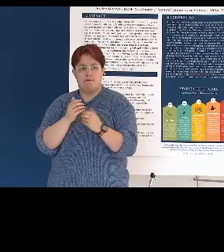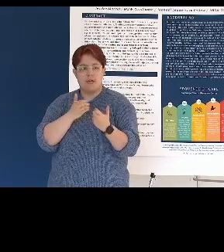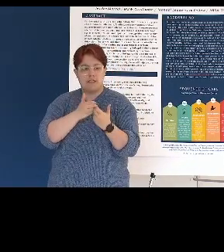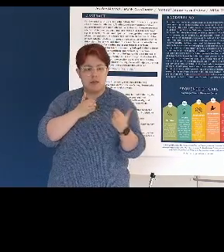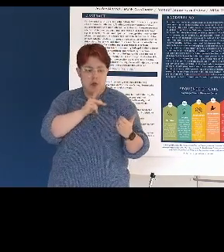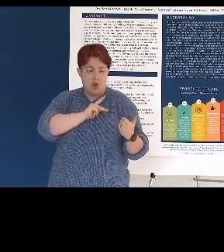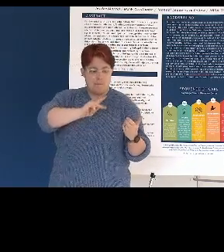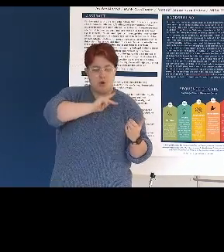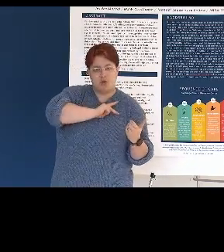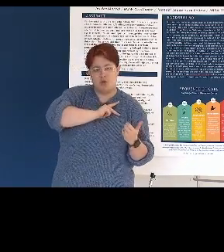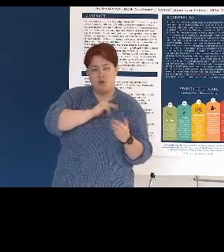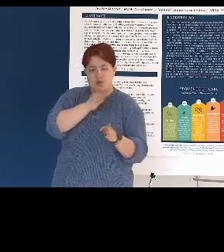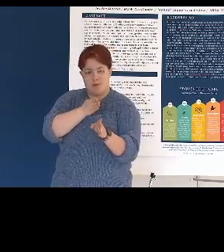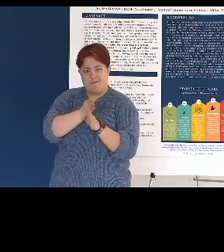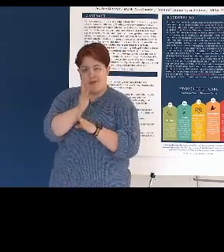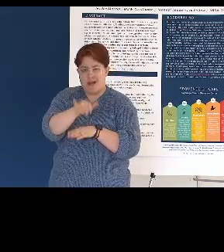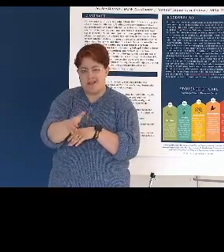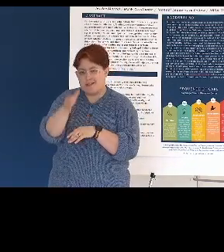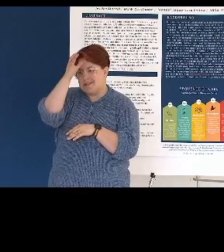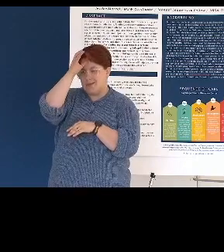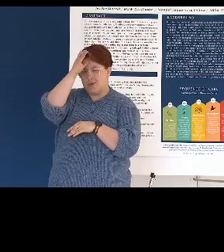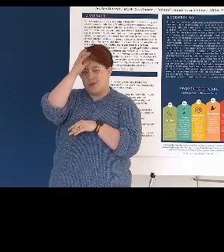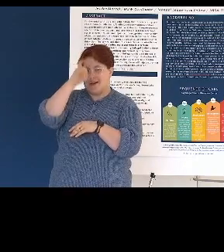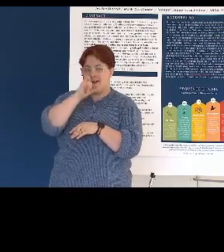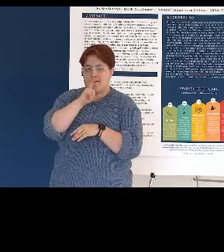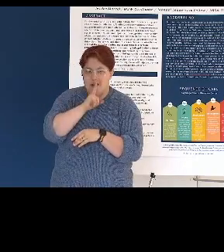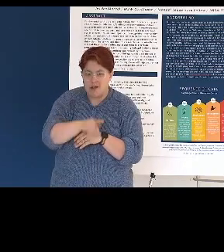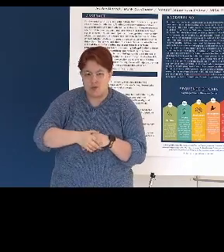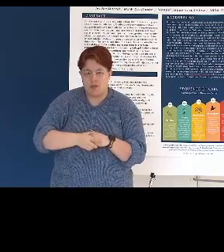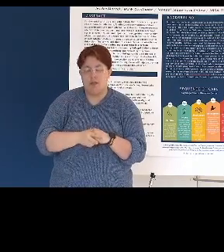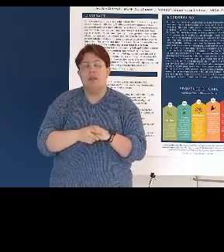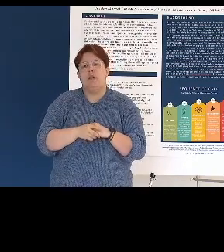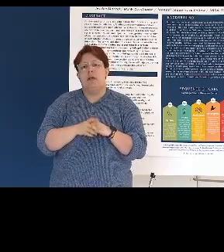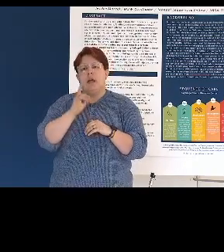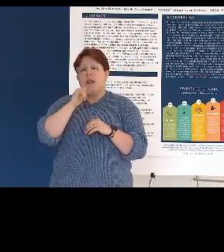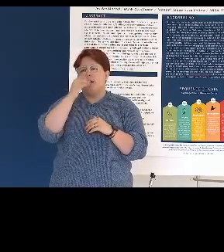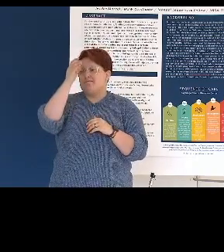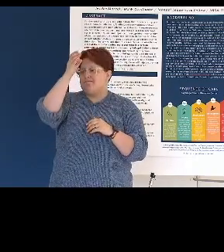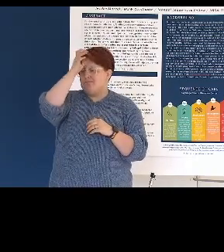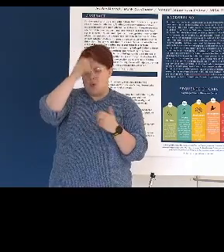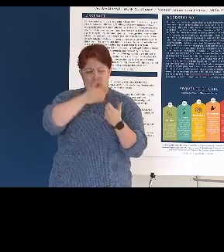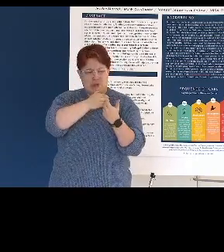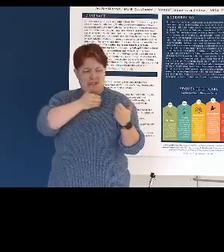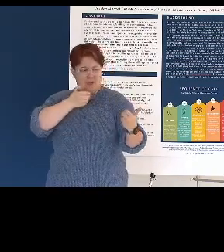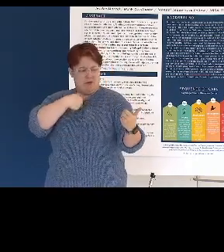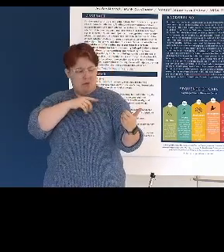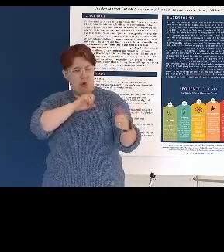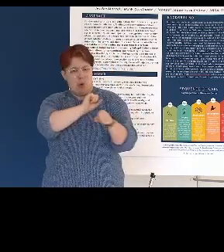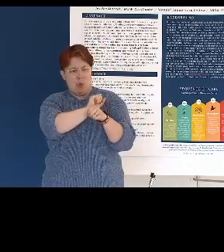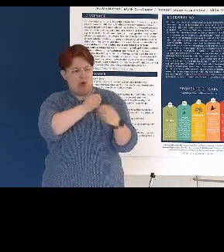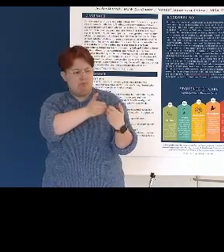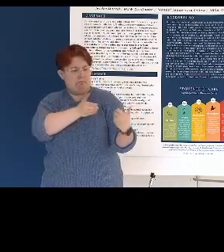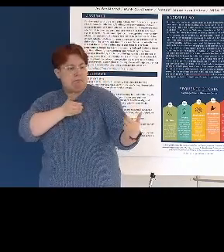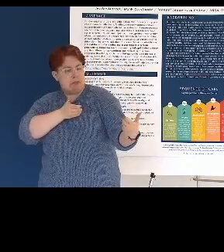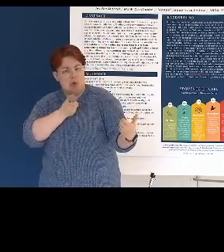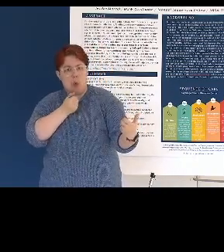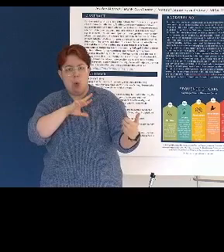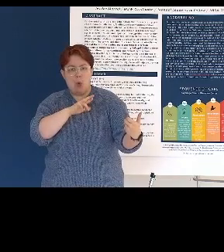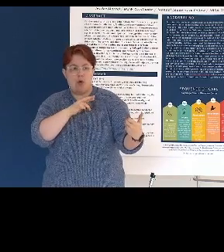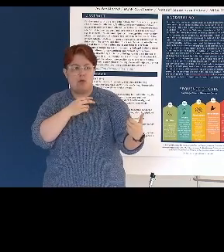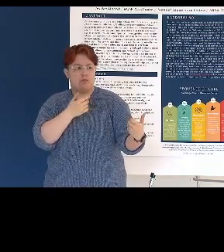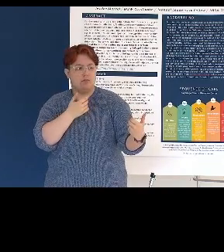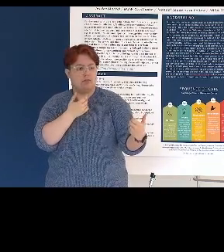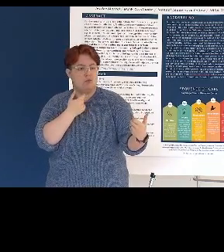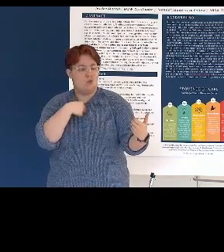the professional, is conceptual, not factual. The idea that we are separate from the work that we do, or that we can take ourselves away from the collective that